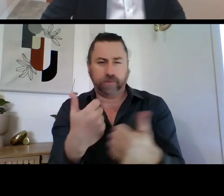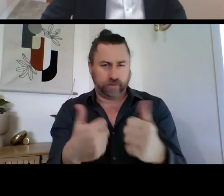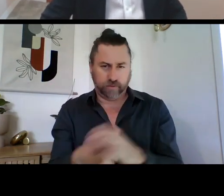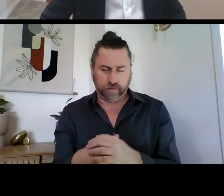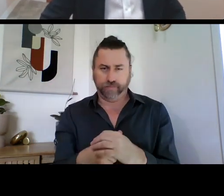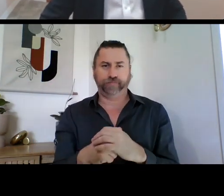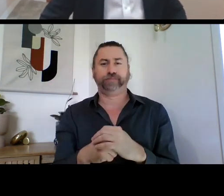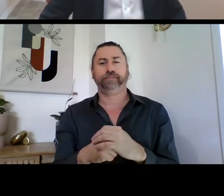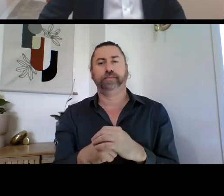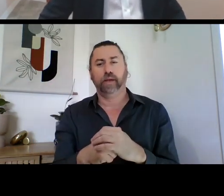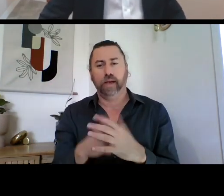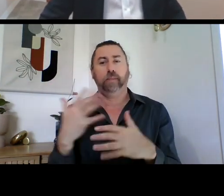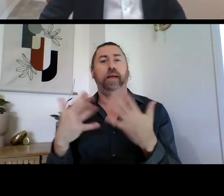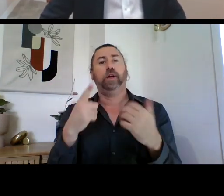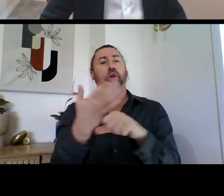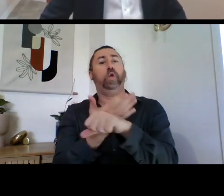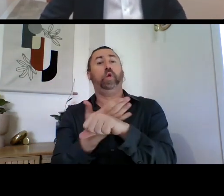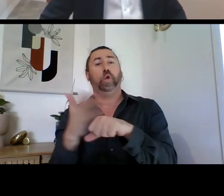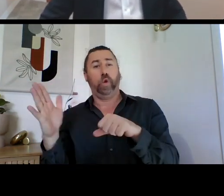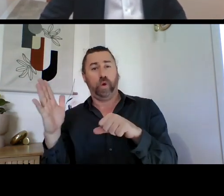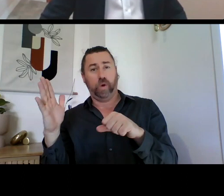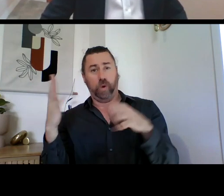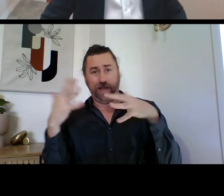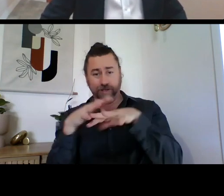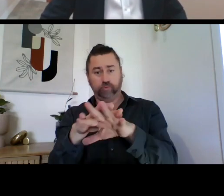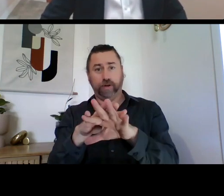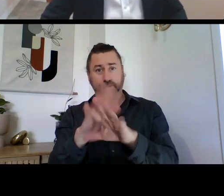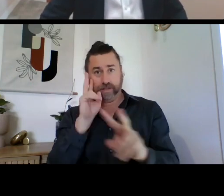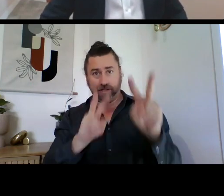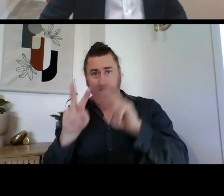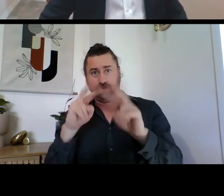So that brings me to the new integrated assessment tool.